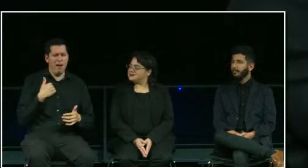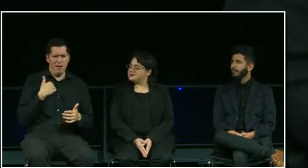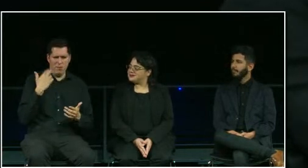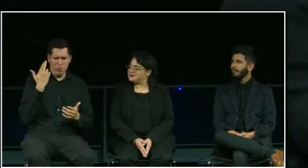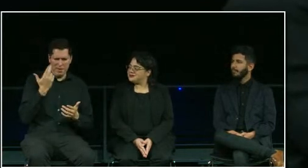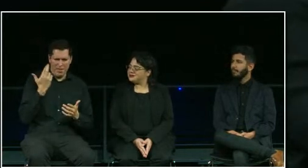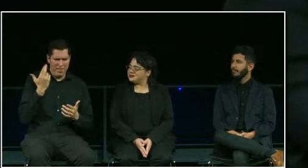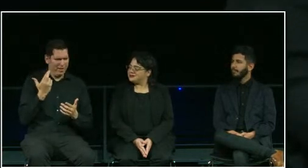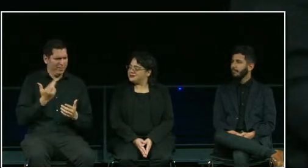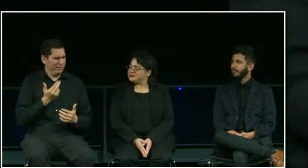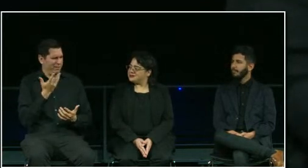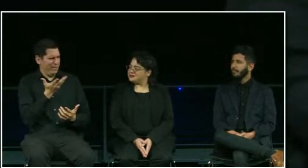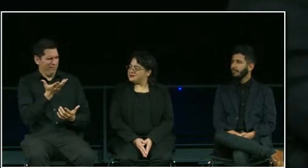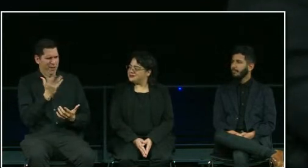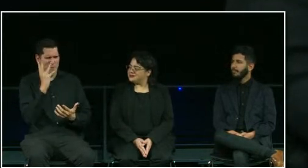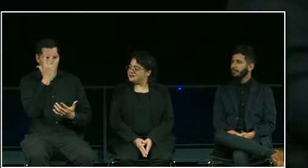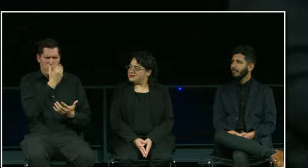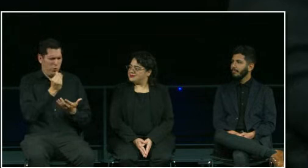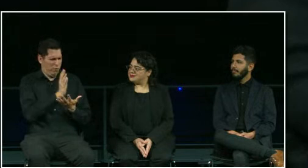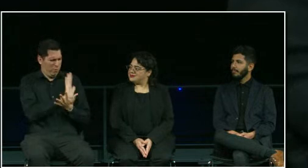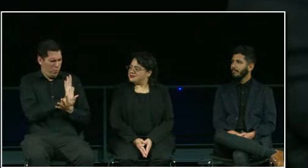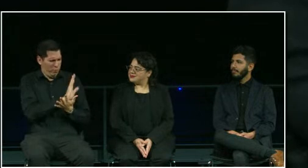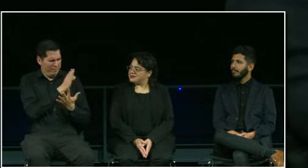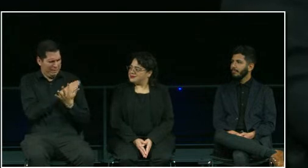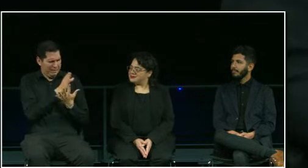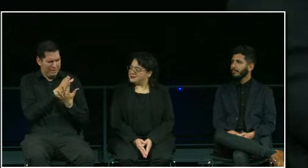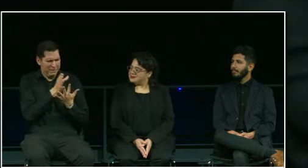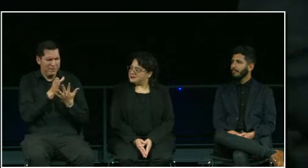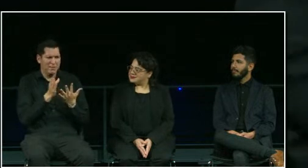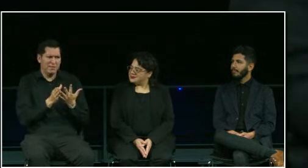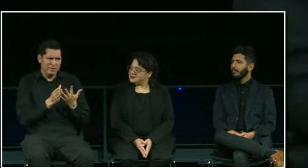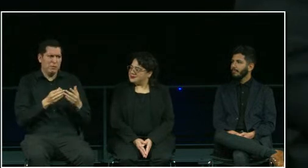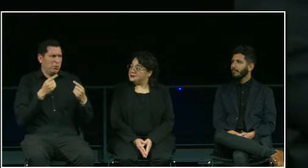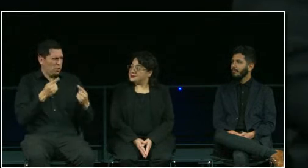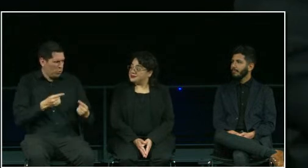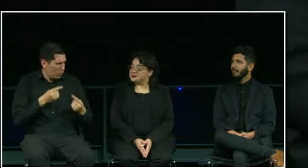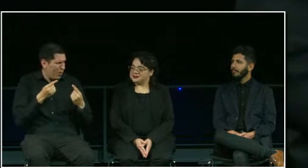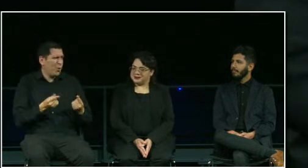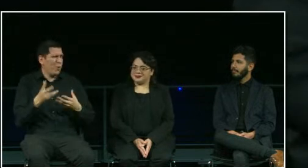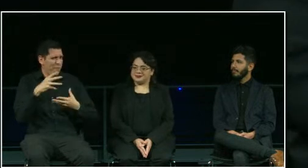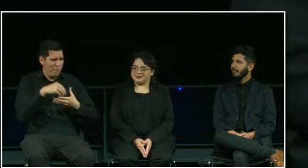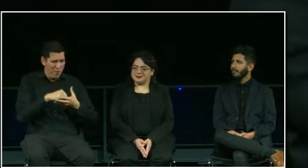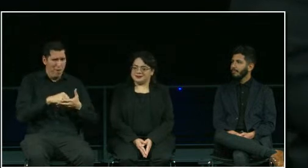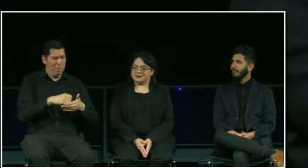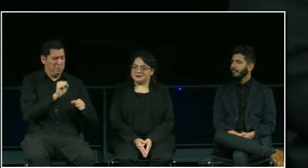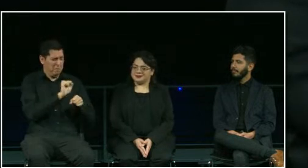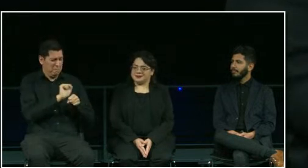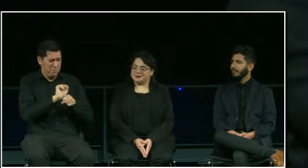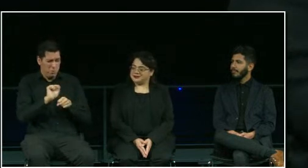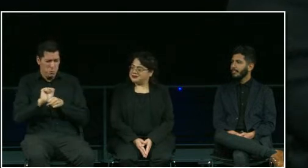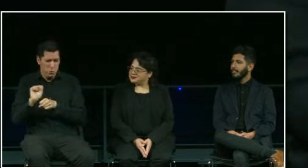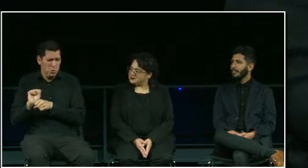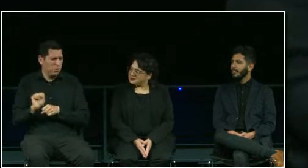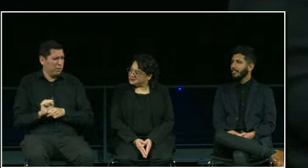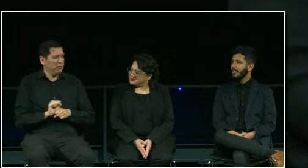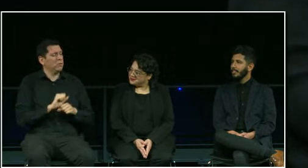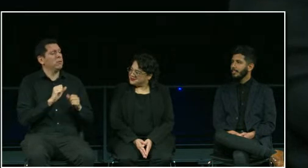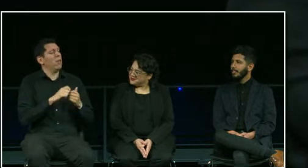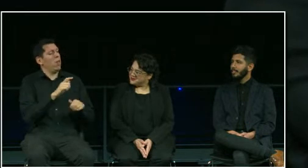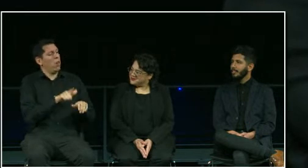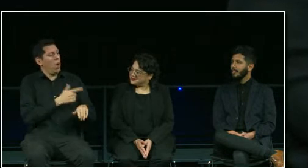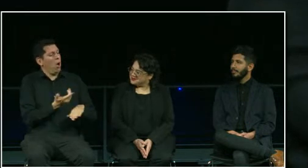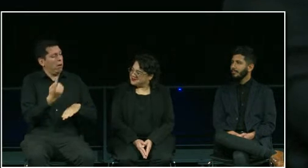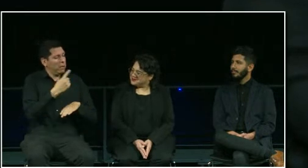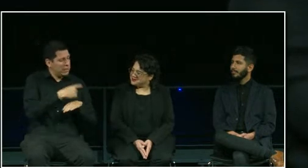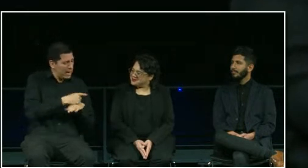these five beautiful films is that there's some struggle involved in getting all of them made. From long gestation periods, to